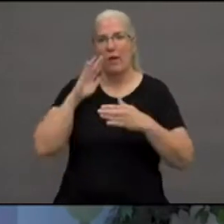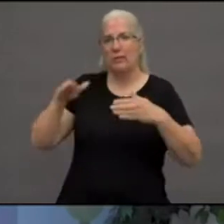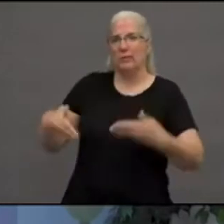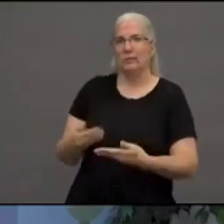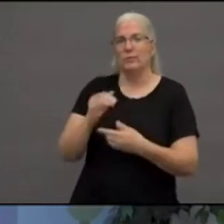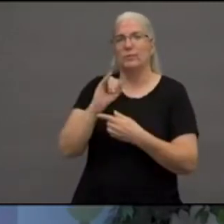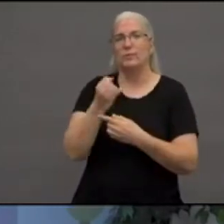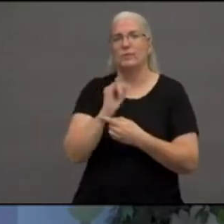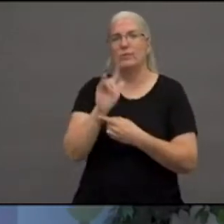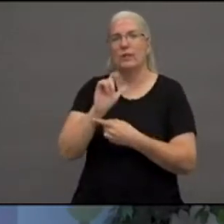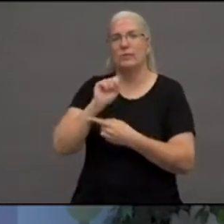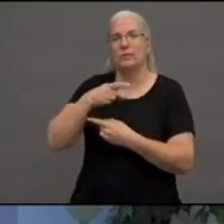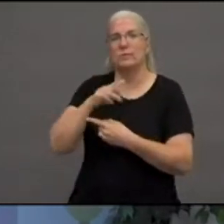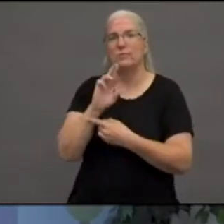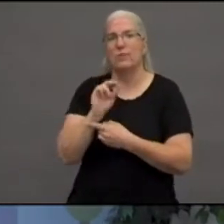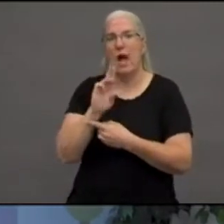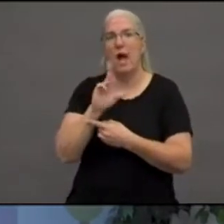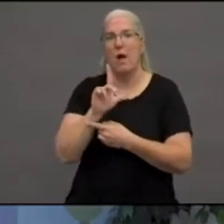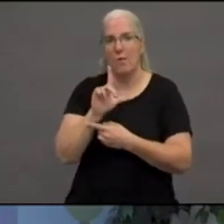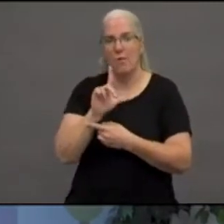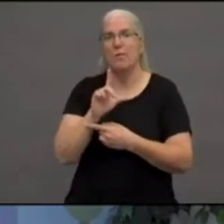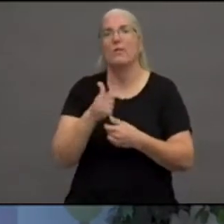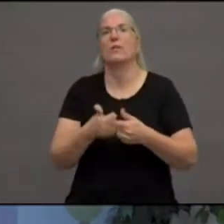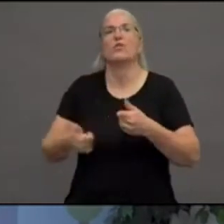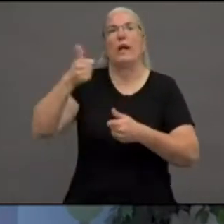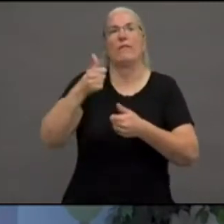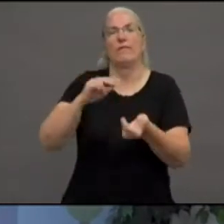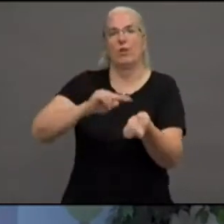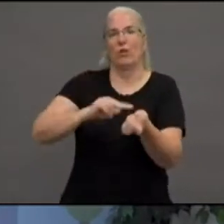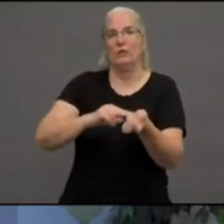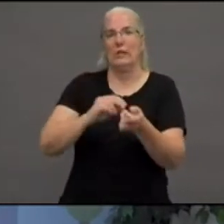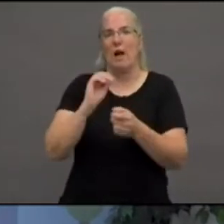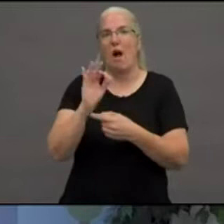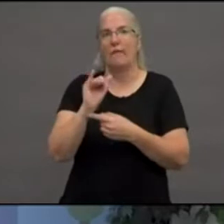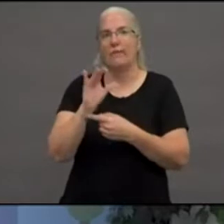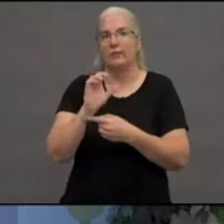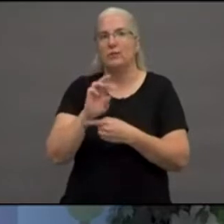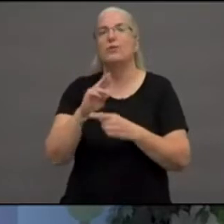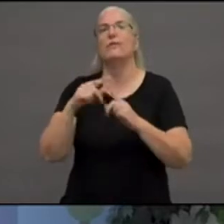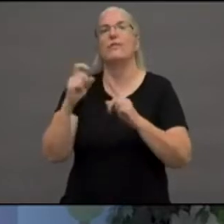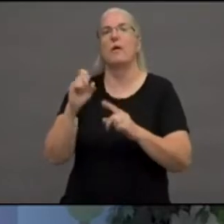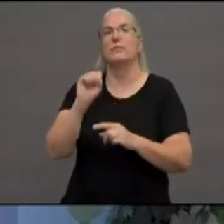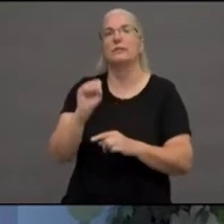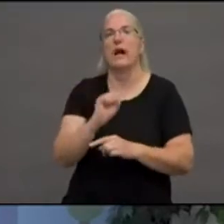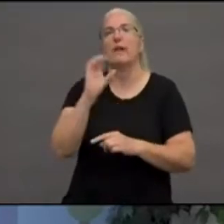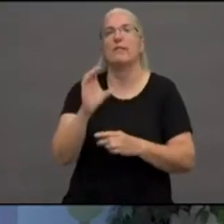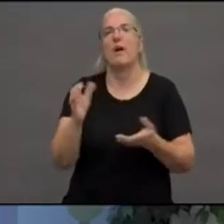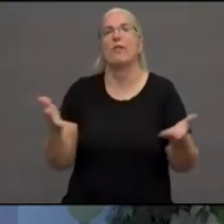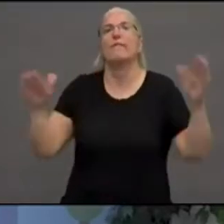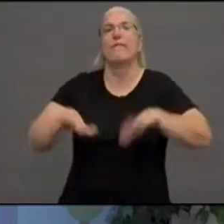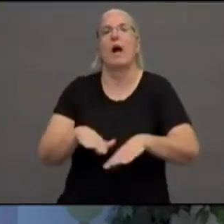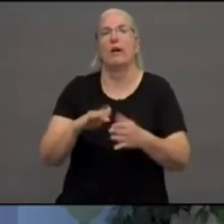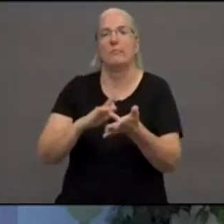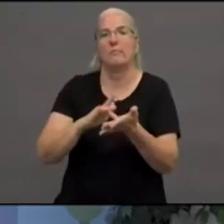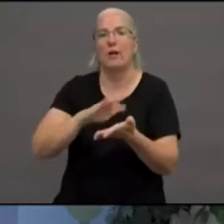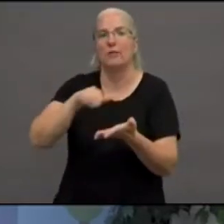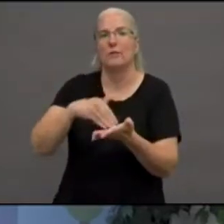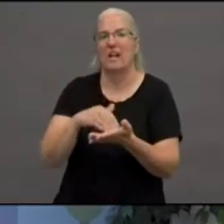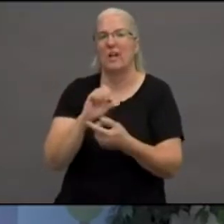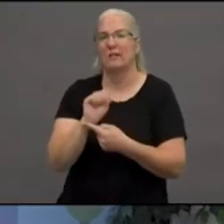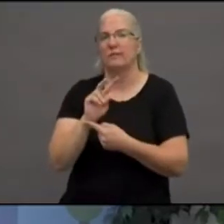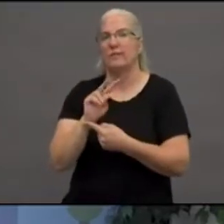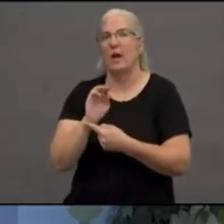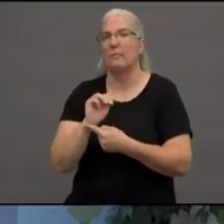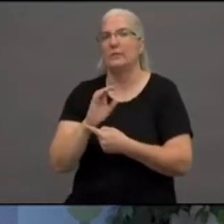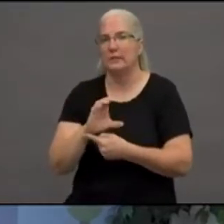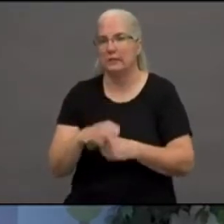at the Santa Clara County Valley Medical Center, and she will be joining us this morning to discuss hospital operations.